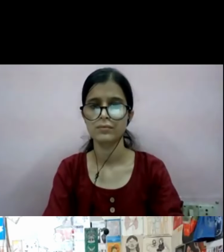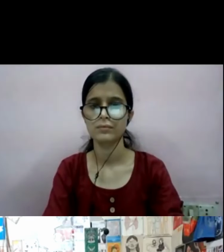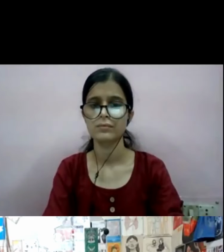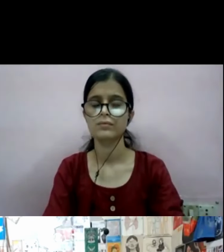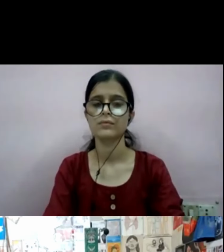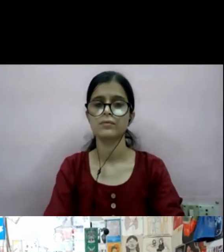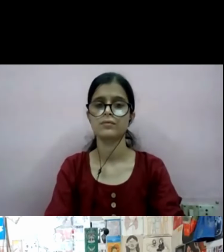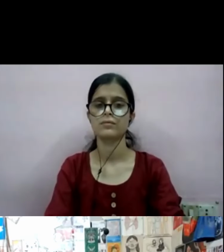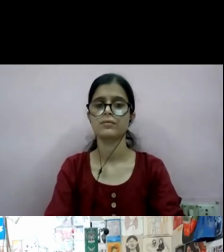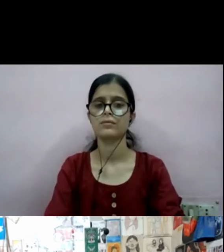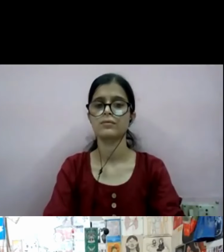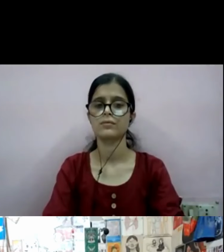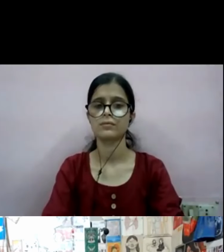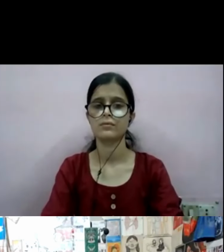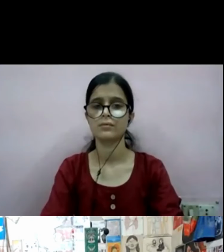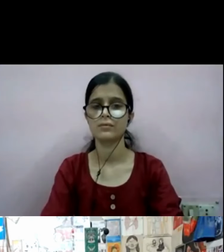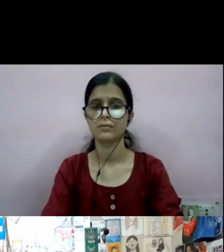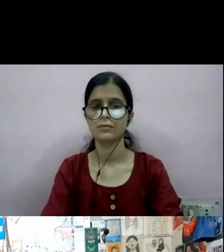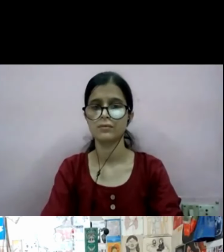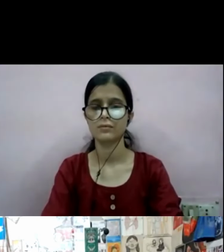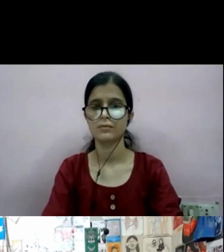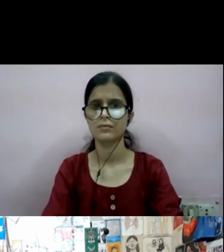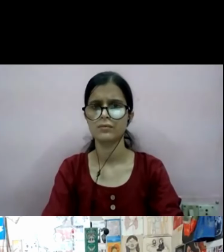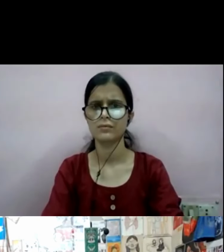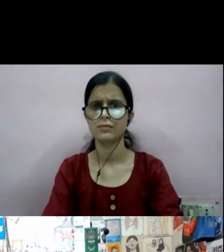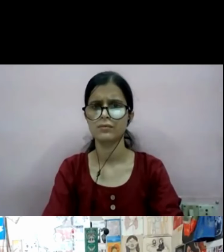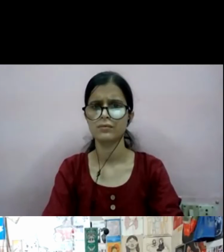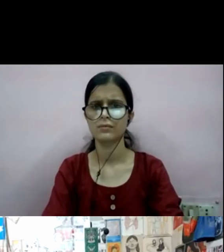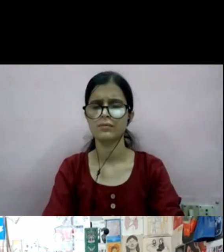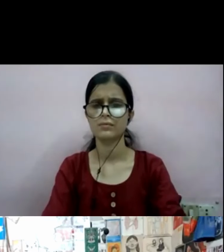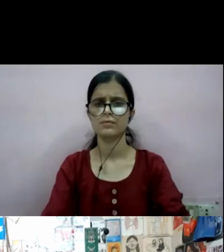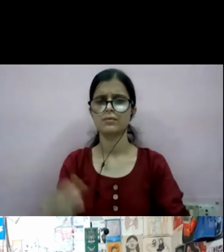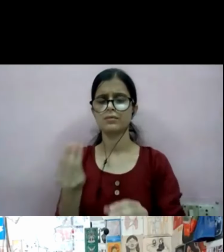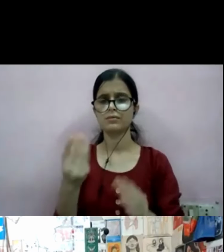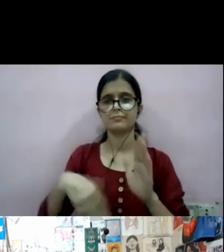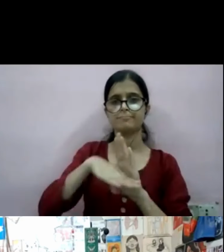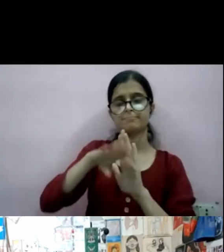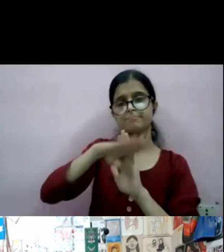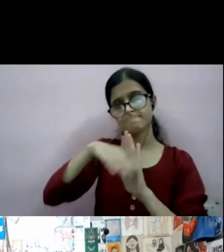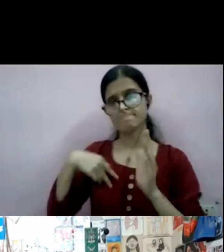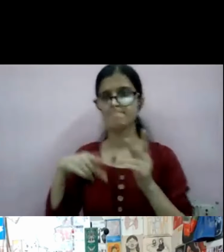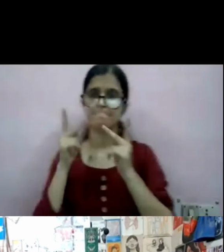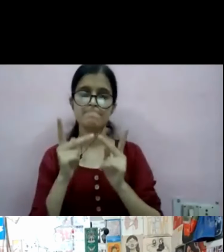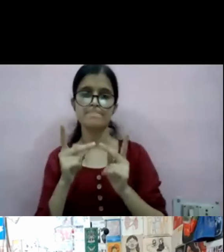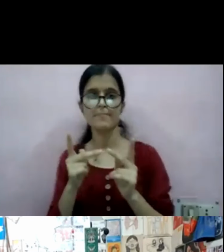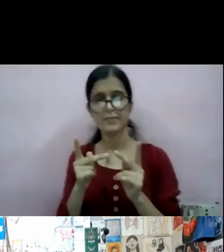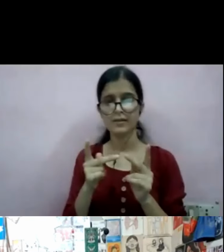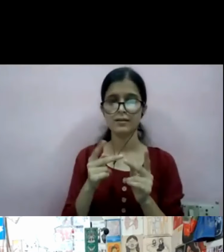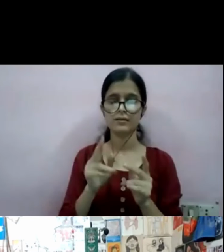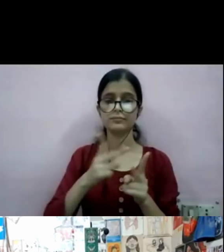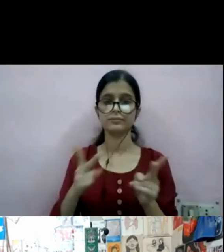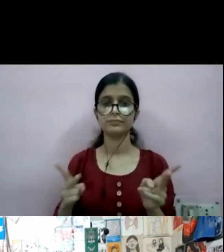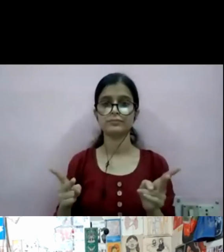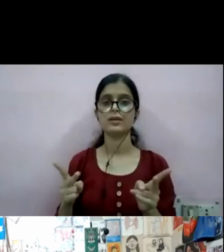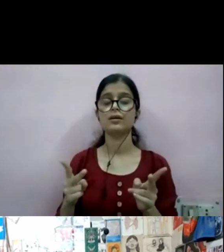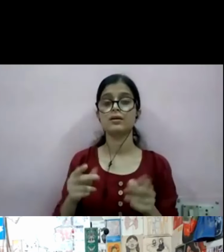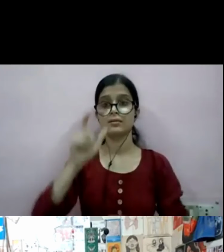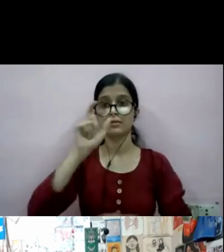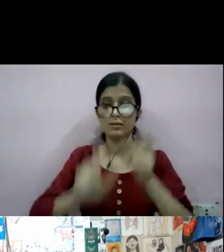the ladder of hierarchy, then we find that society equates human normality typically with